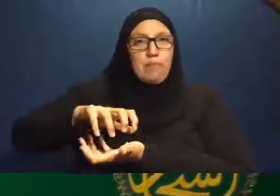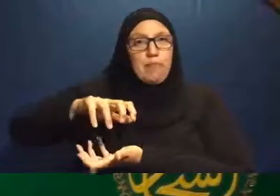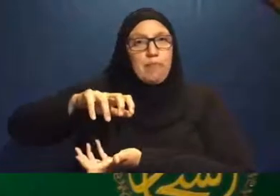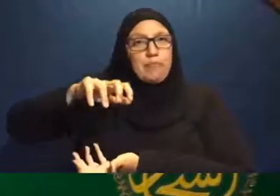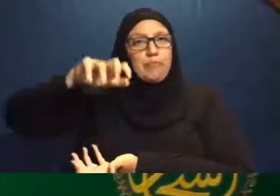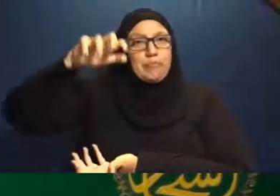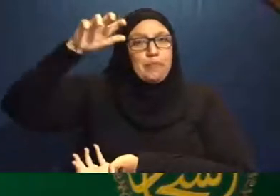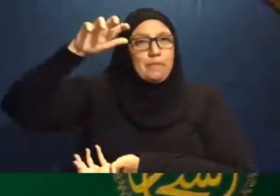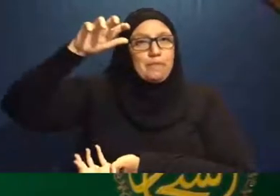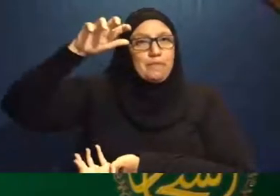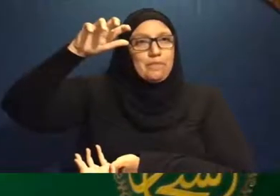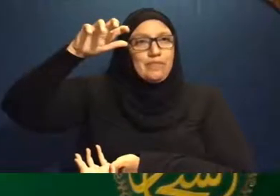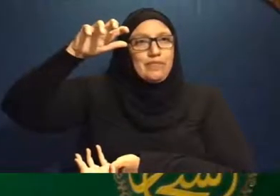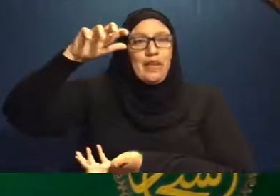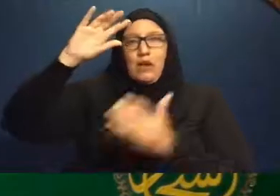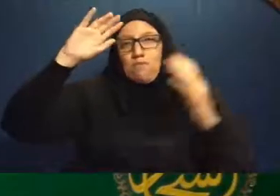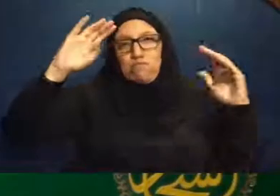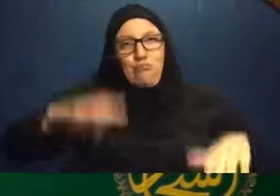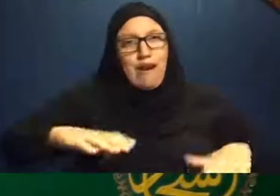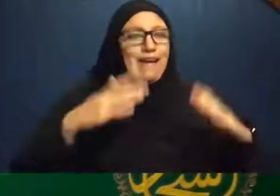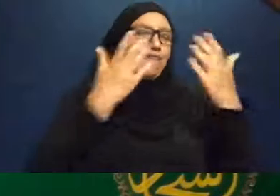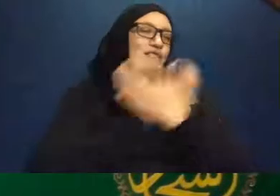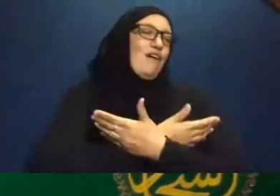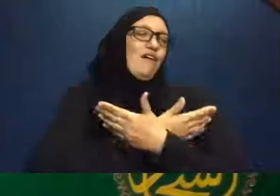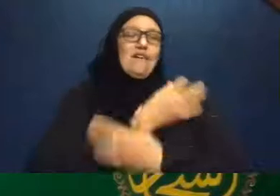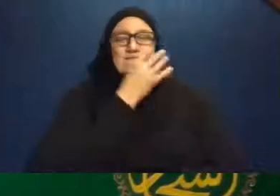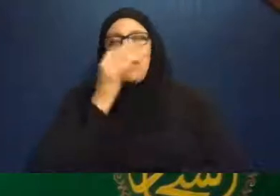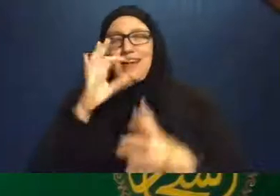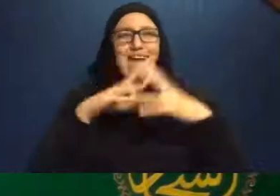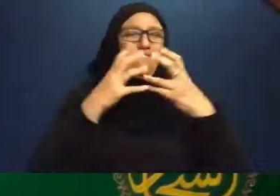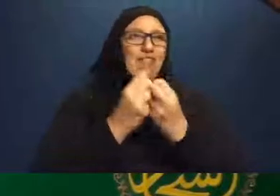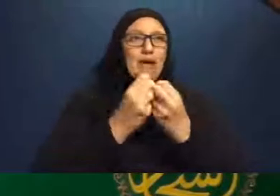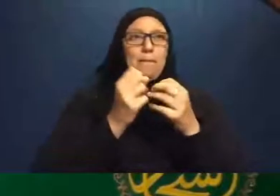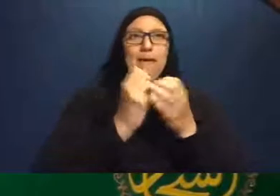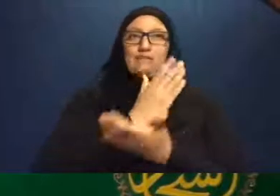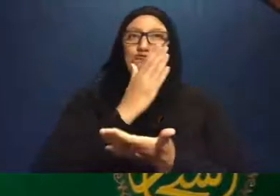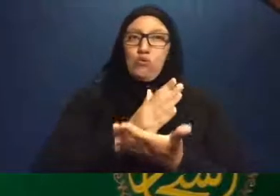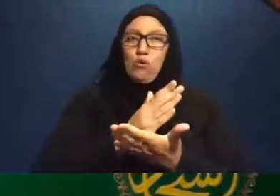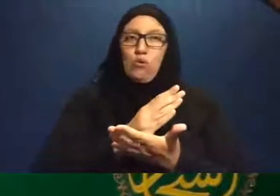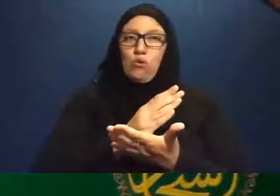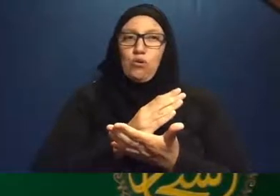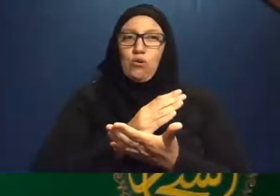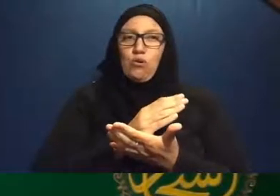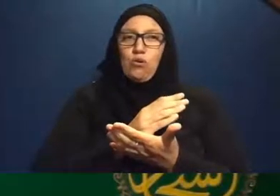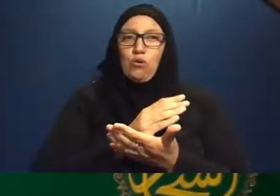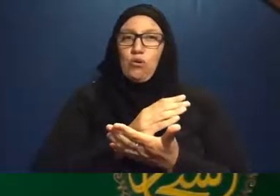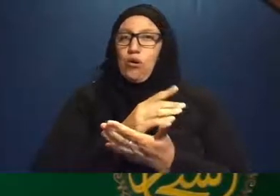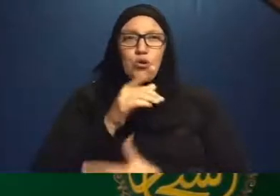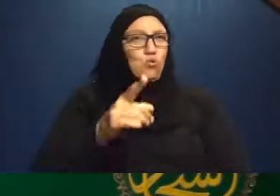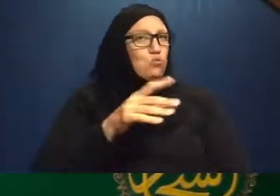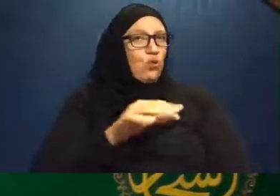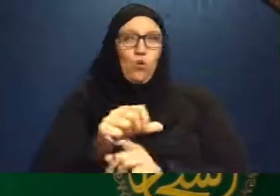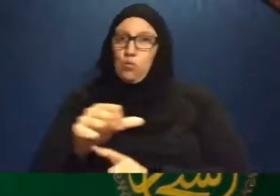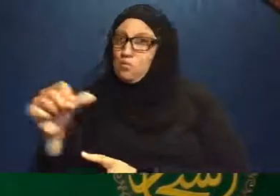reaping, all the rewards of fasting and praying at night and everything. Make sure that by the time that Eid al-Fitr